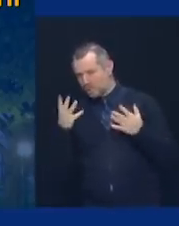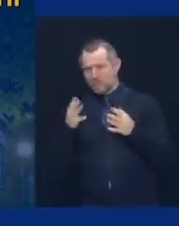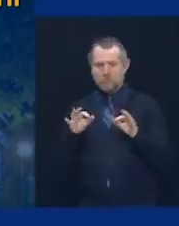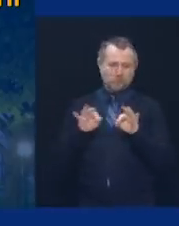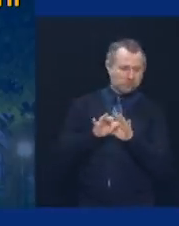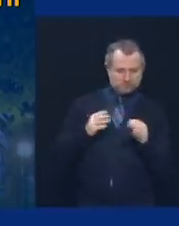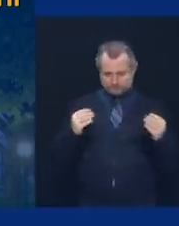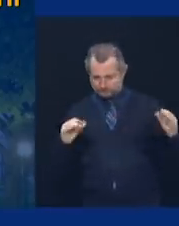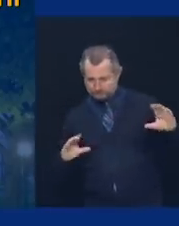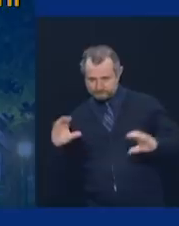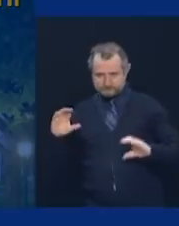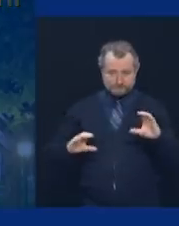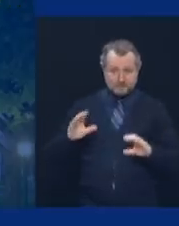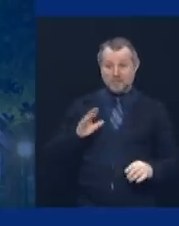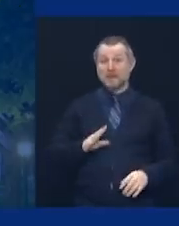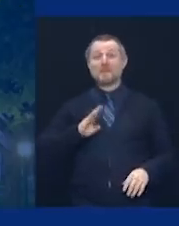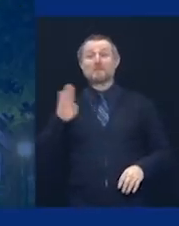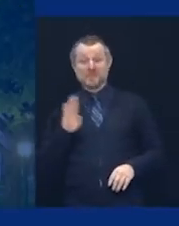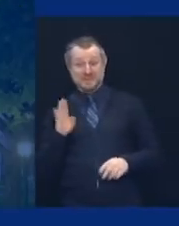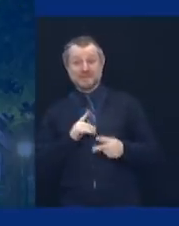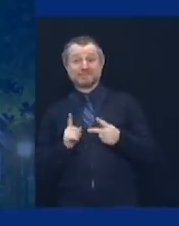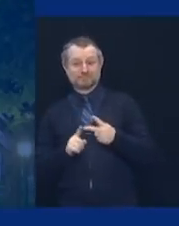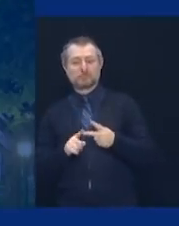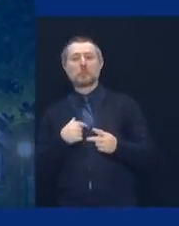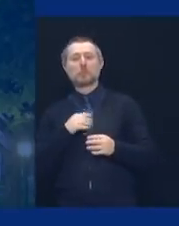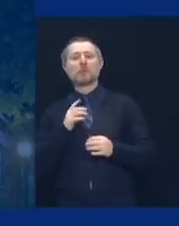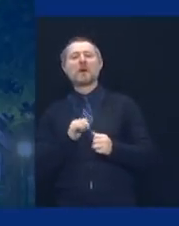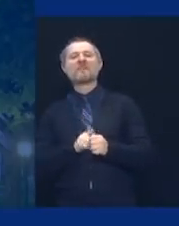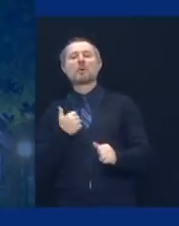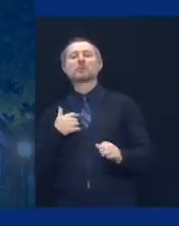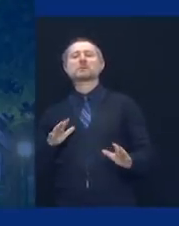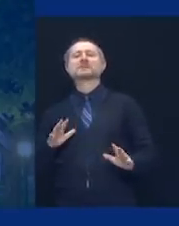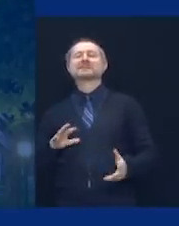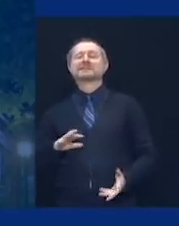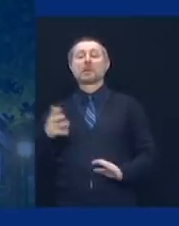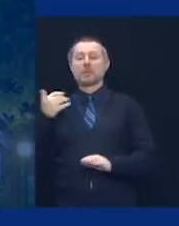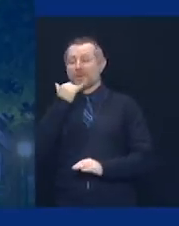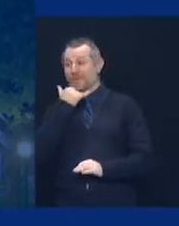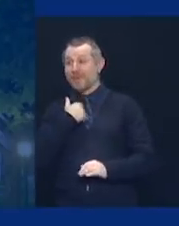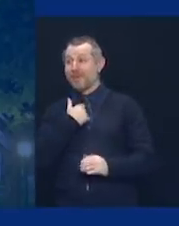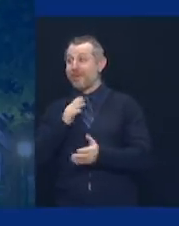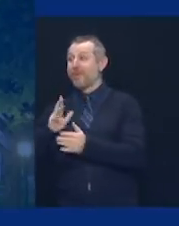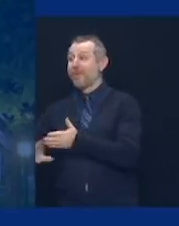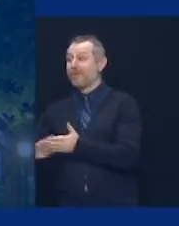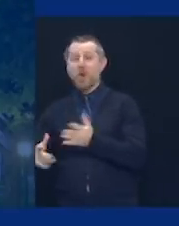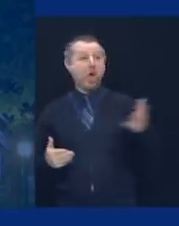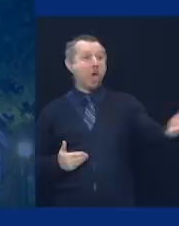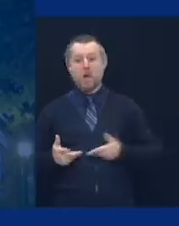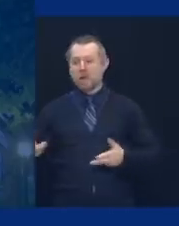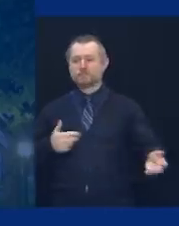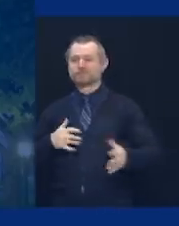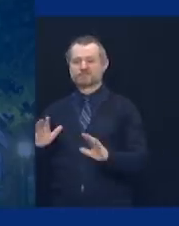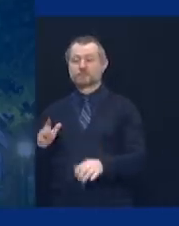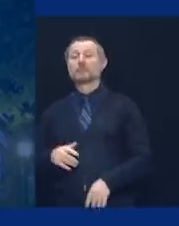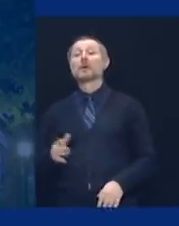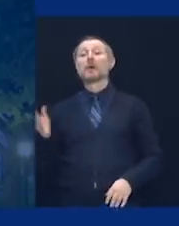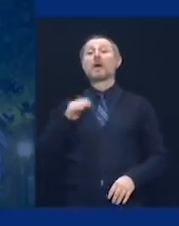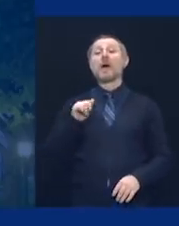Option B would avoid any disruption. The AFL-CIO supports waiting until